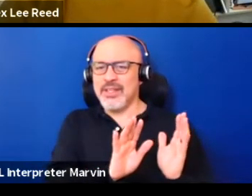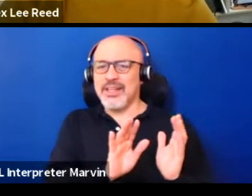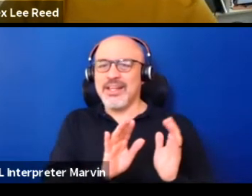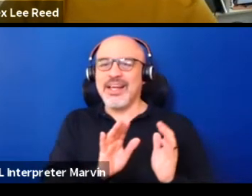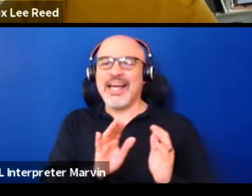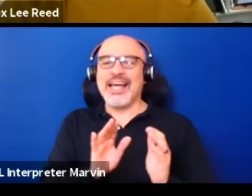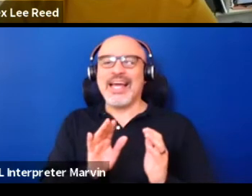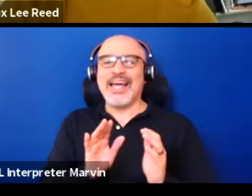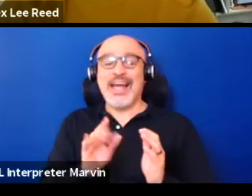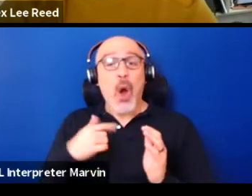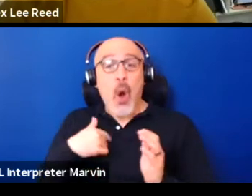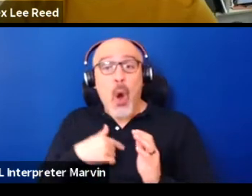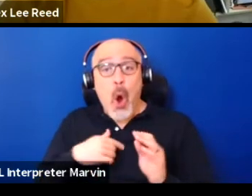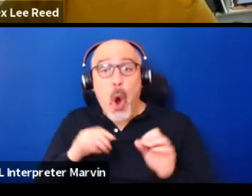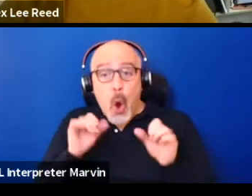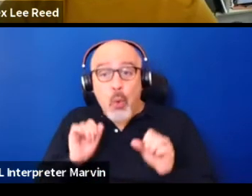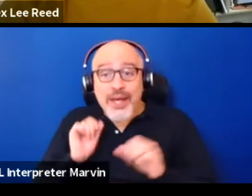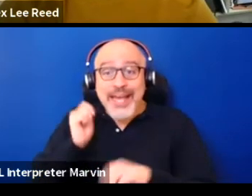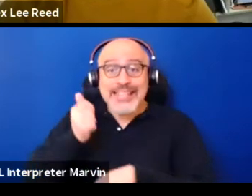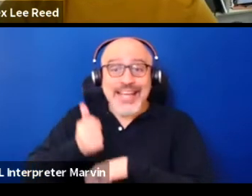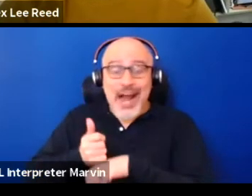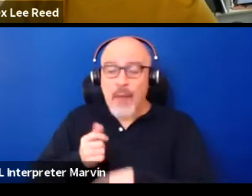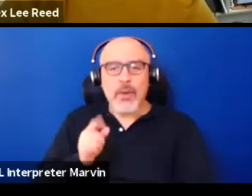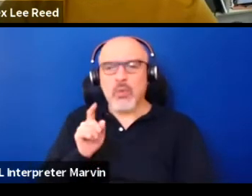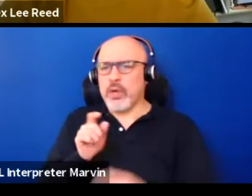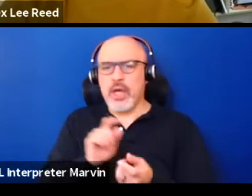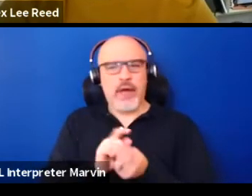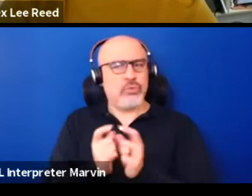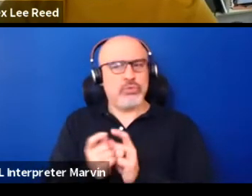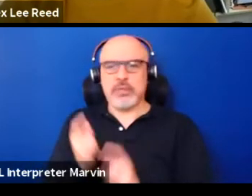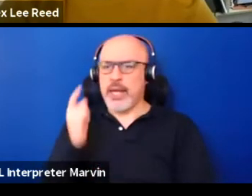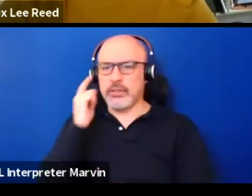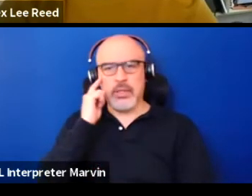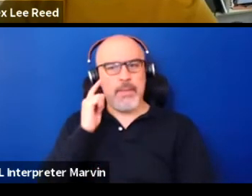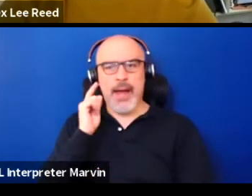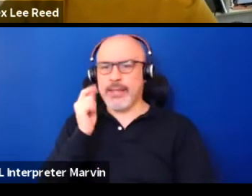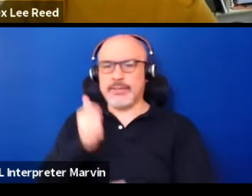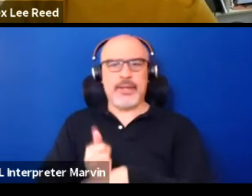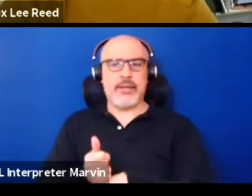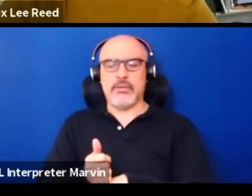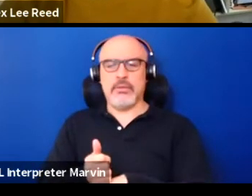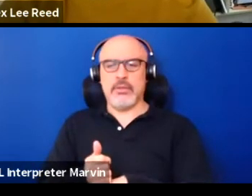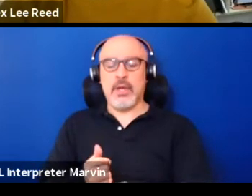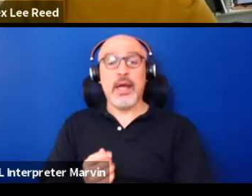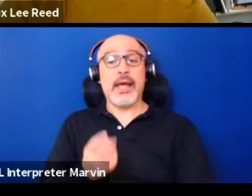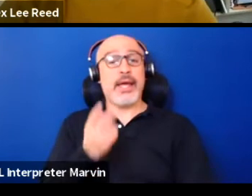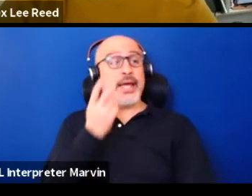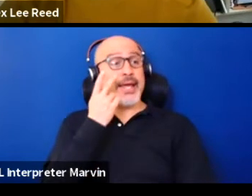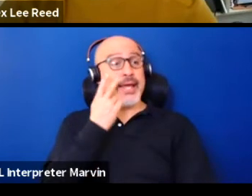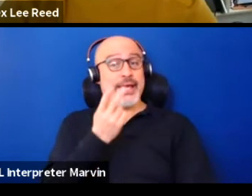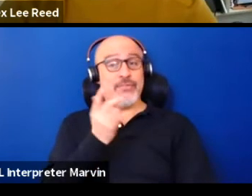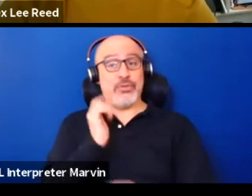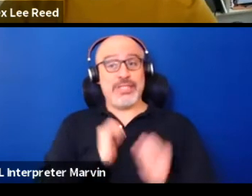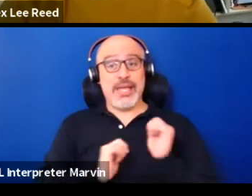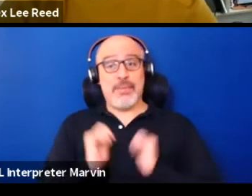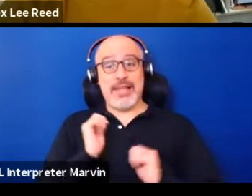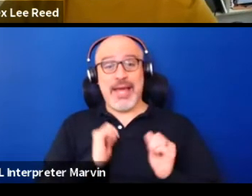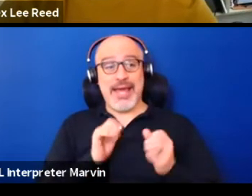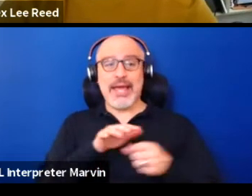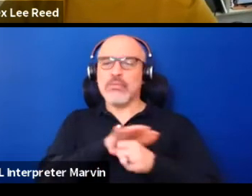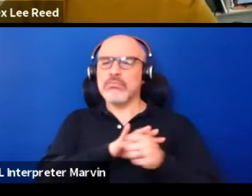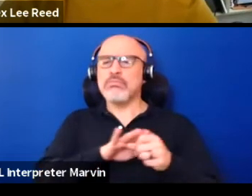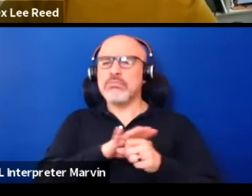I think we can, but we also have to change the mindset of people that if you see a play at a regional